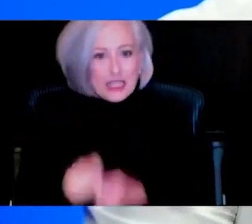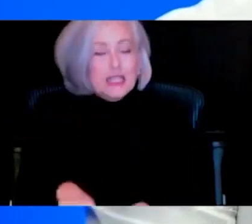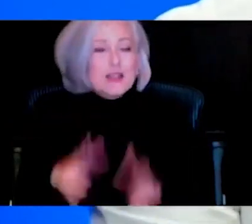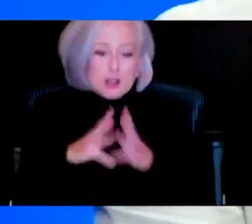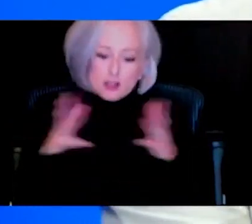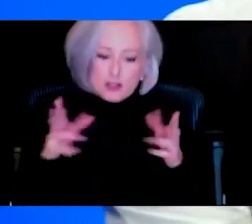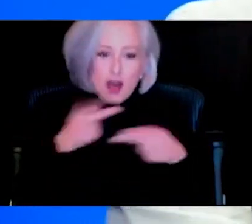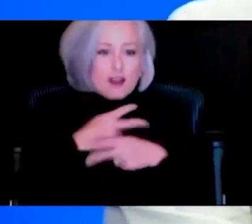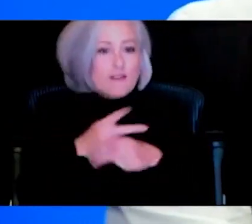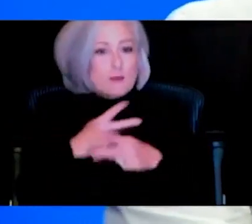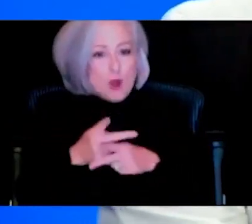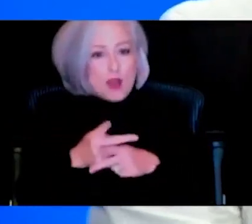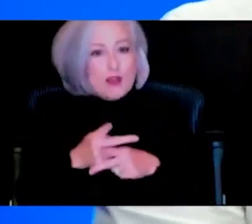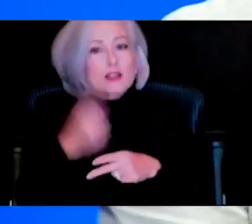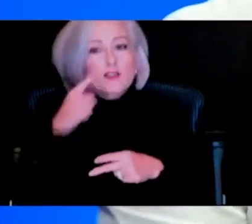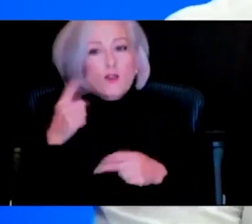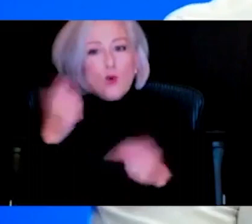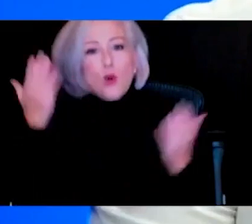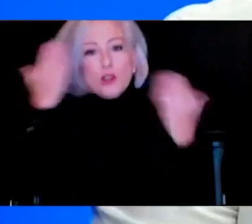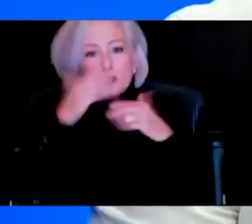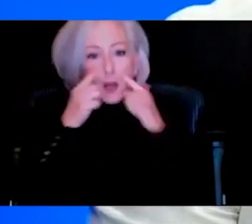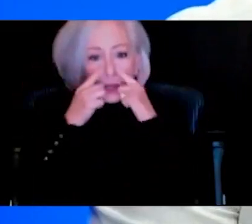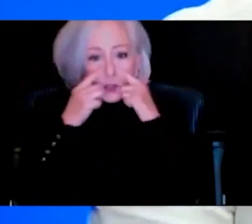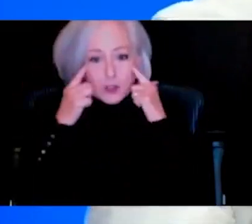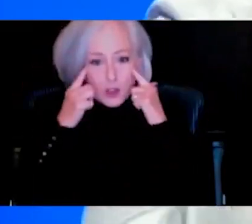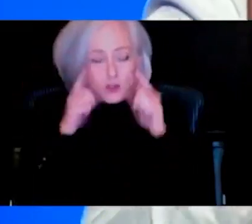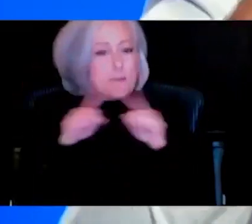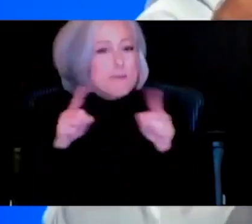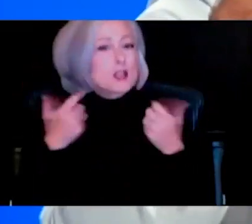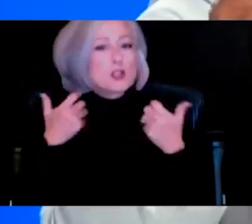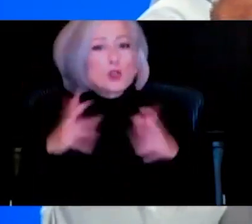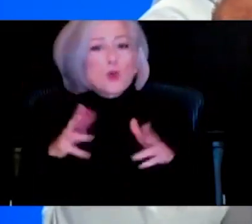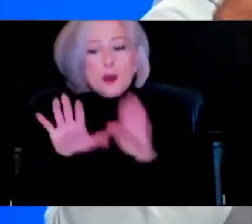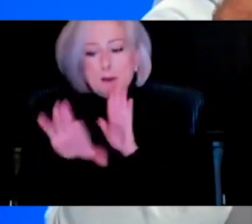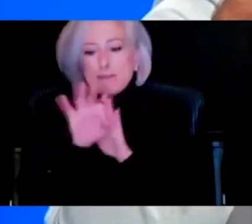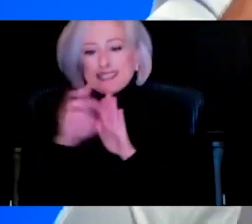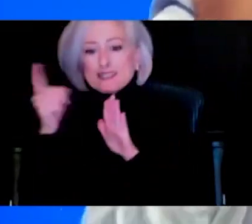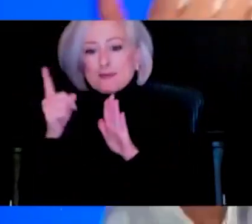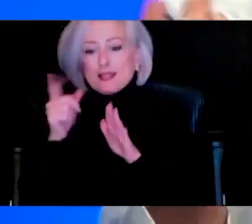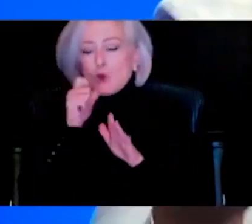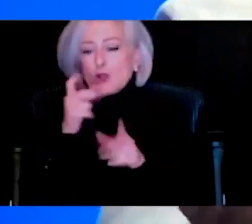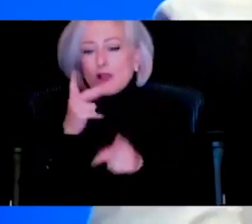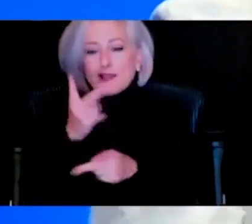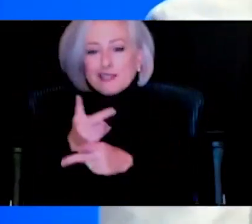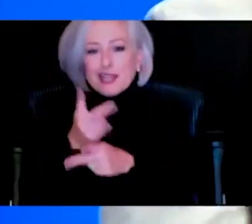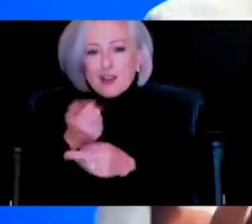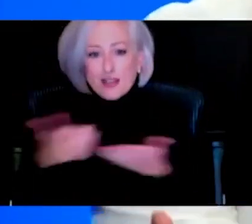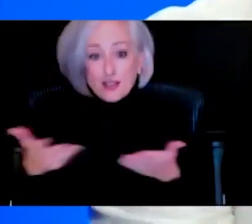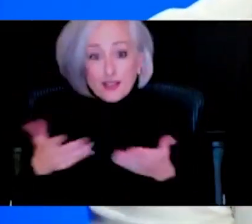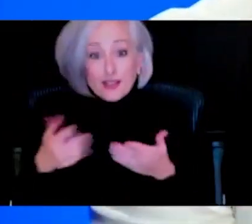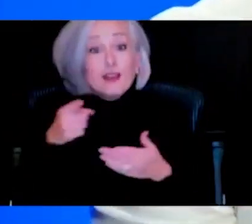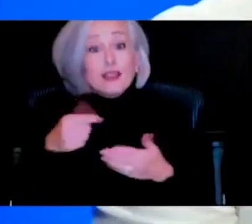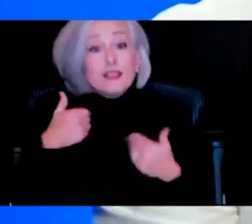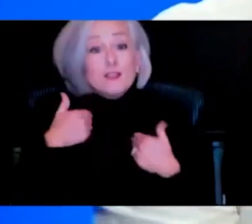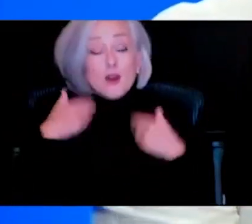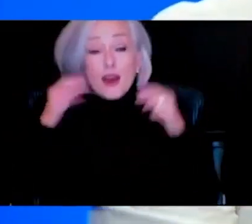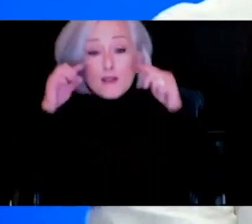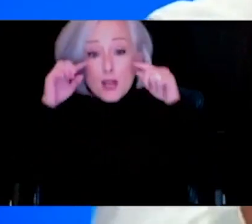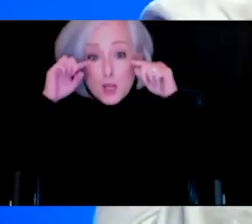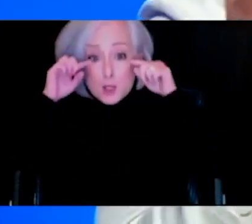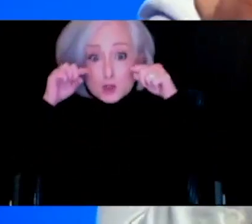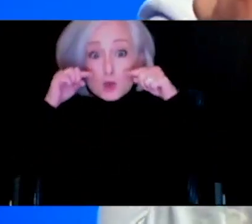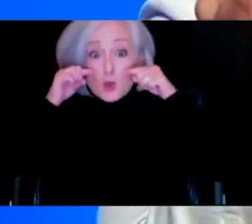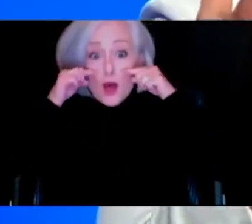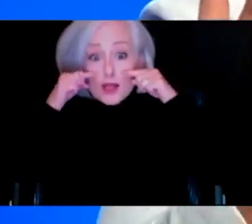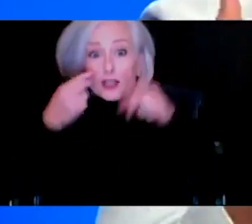careful because you don't want to just pick a product that's not going to treat anything. So if you have a lot of swelling in your eye, then you use, for example, hyaluronic acid,